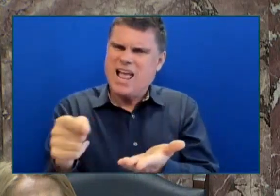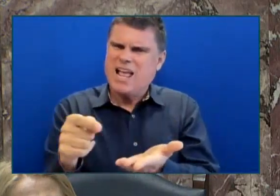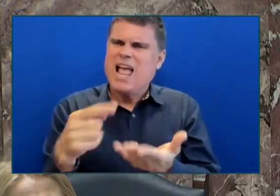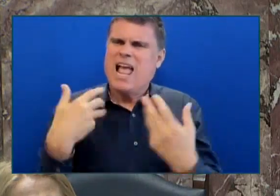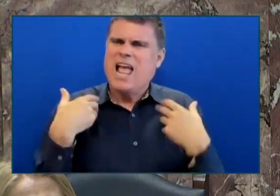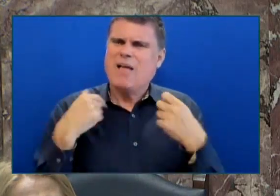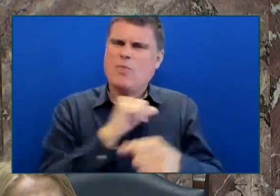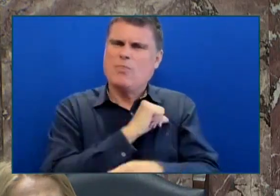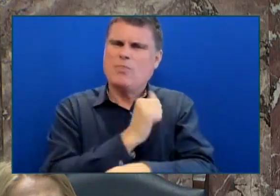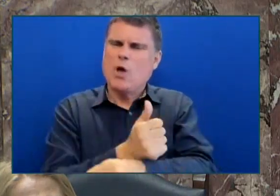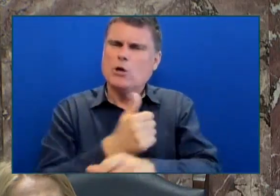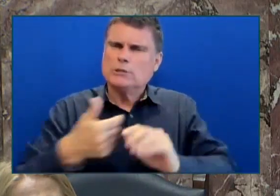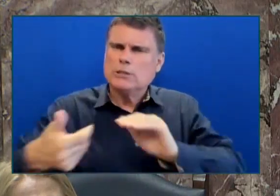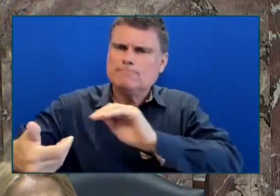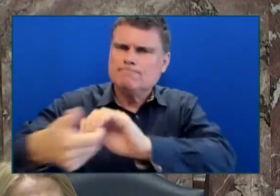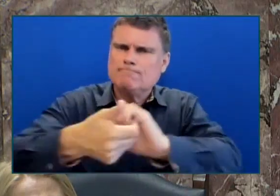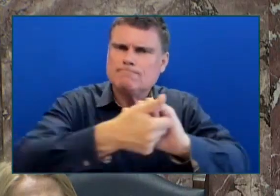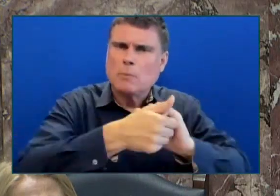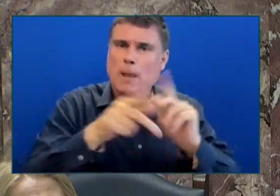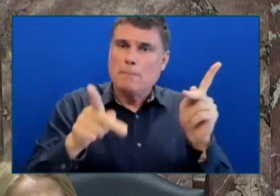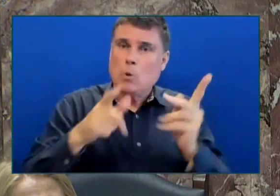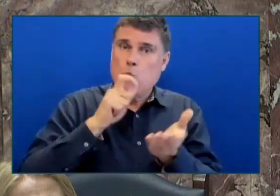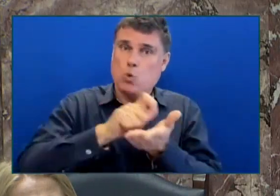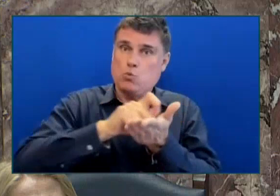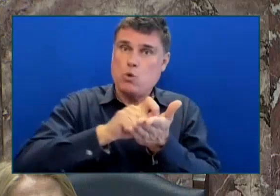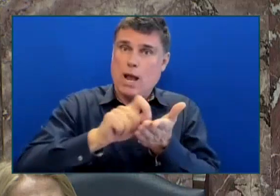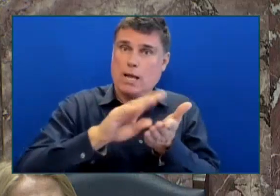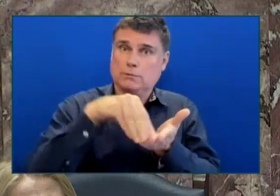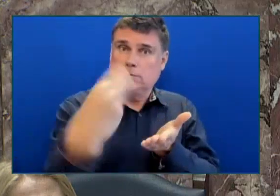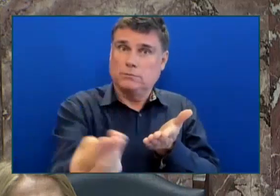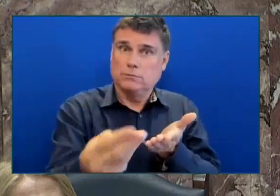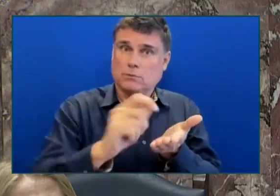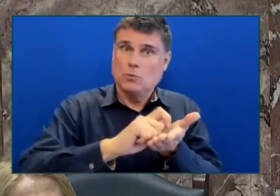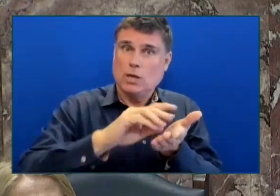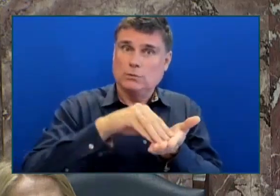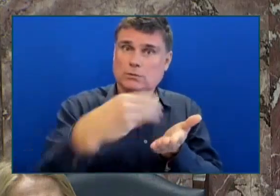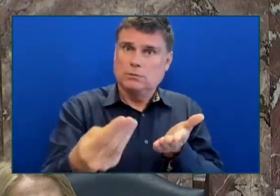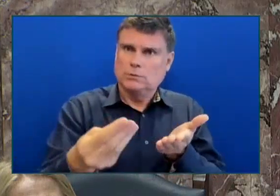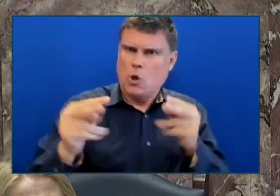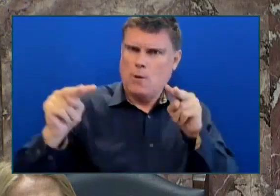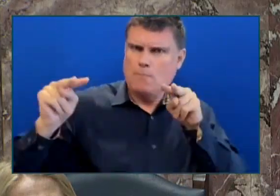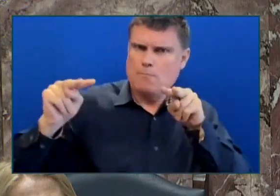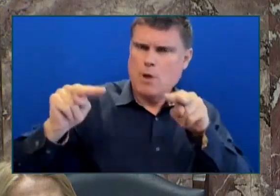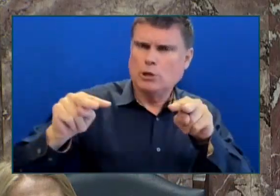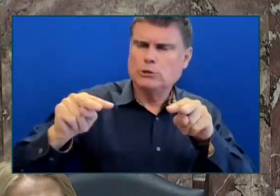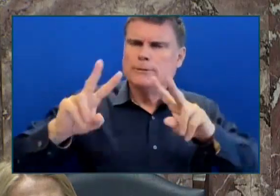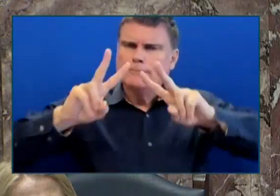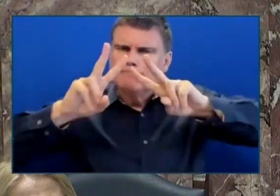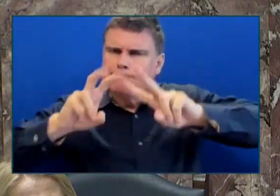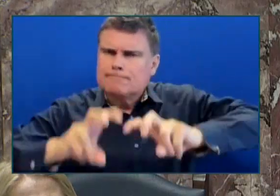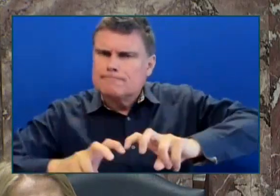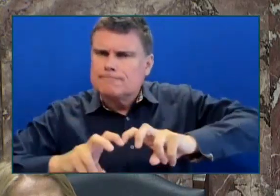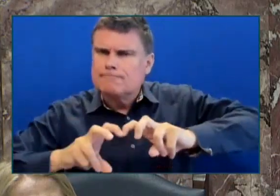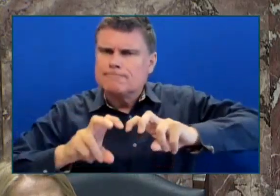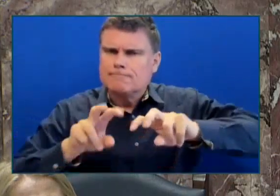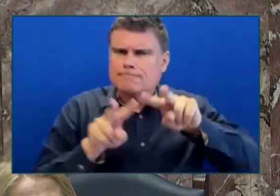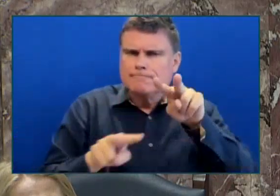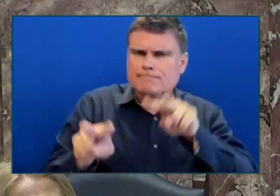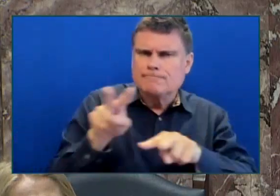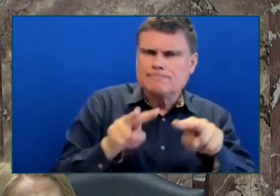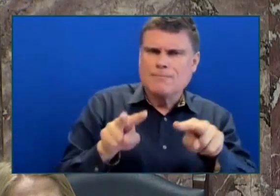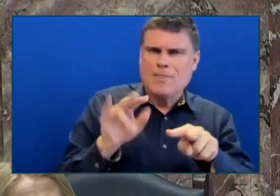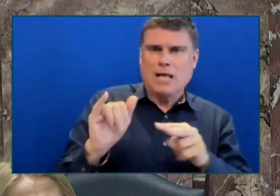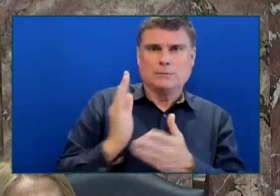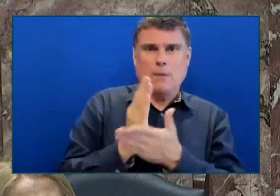monitor monitor that situation and evaluate that situation. It is certainly part of the evaluation process